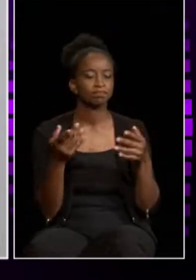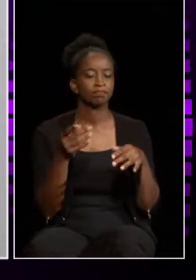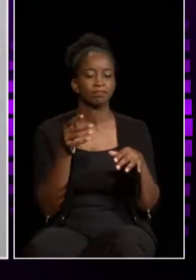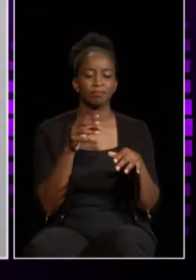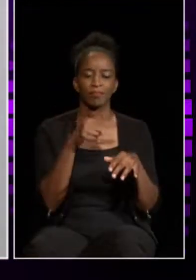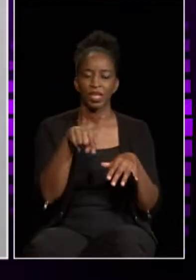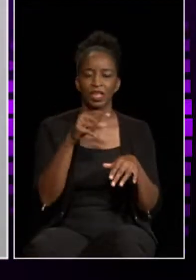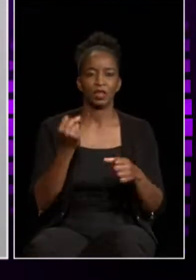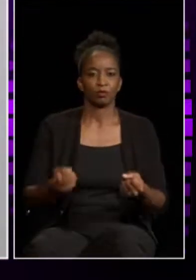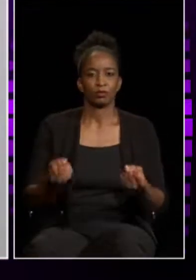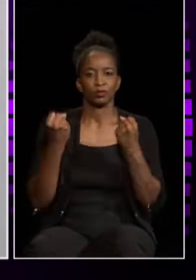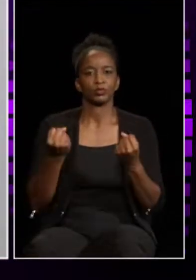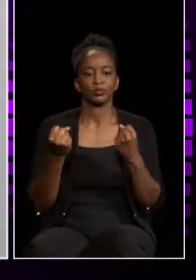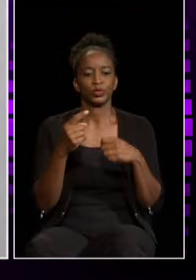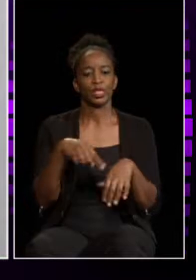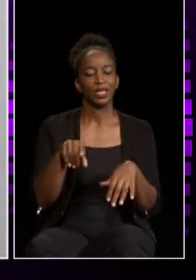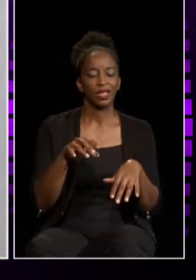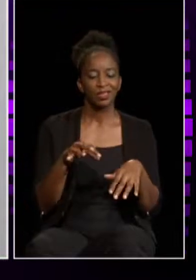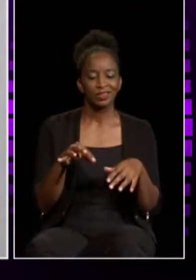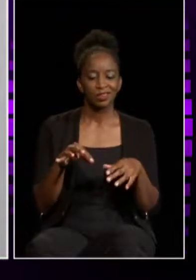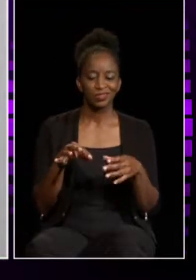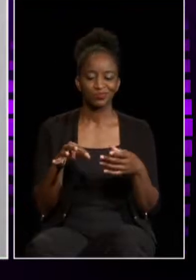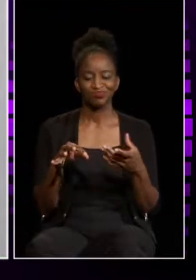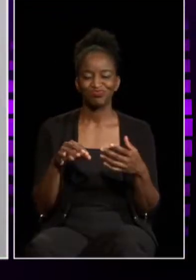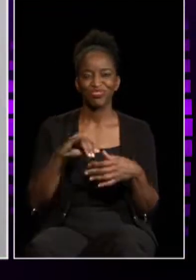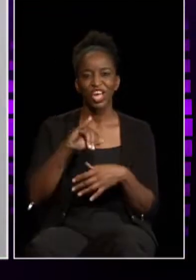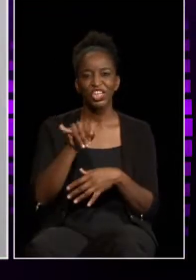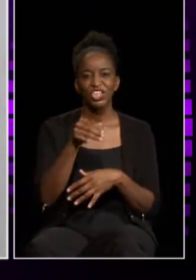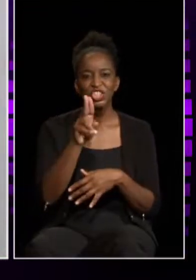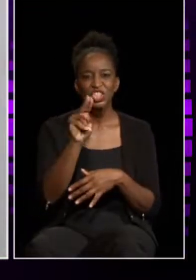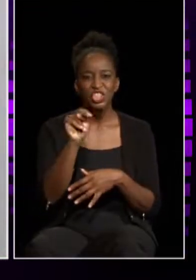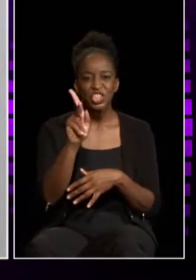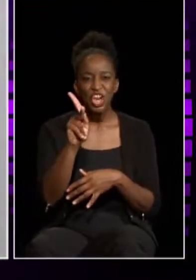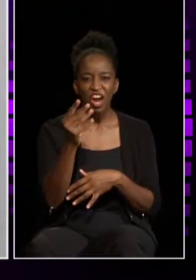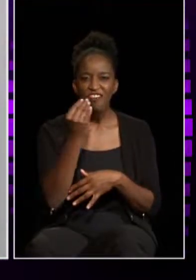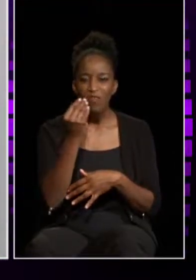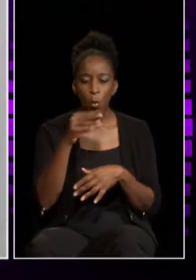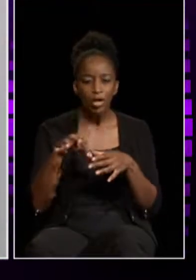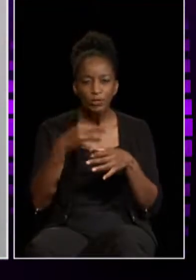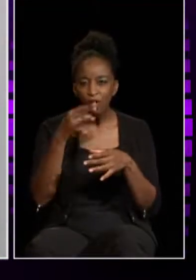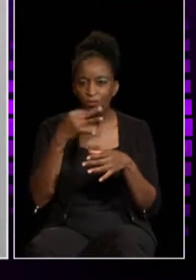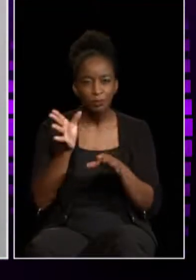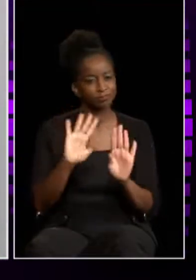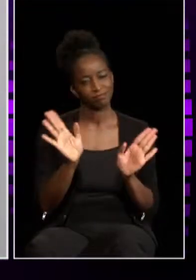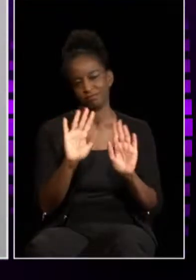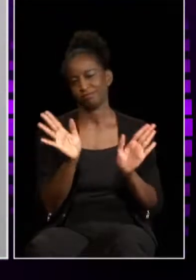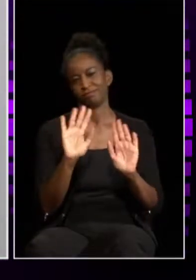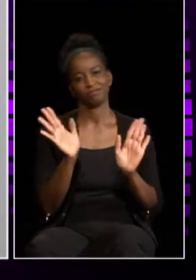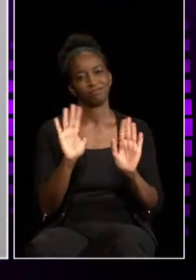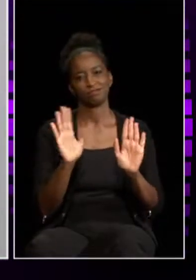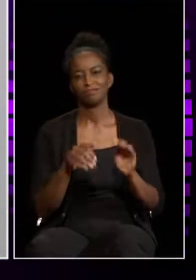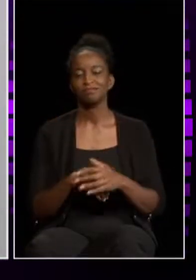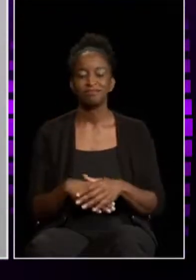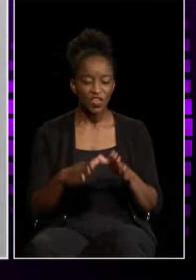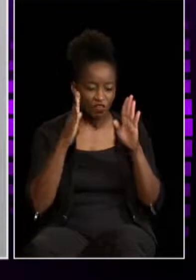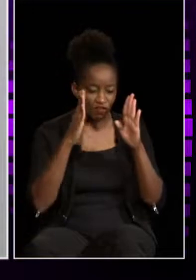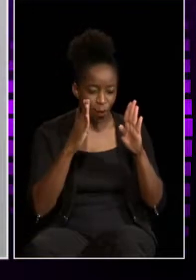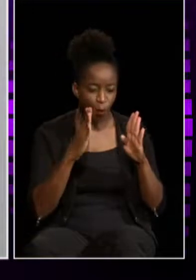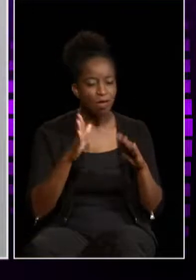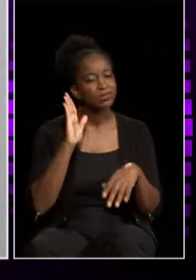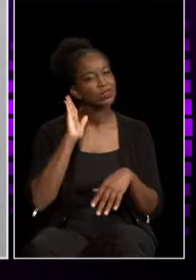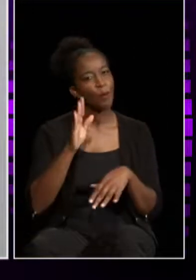kernels and soda for breakfast. Make sure that you stay in tune, and we will be on the right track.